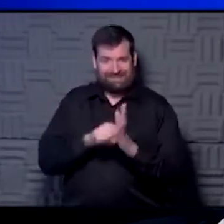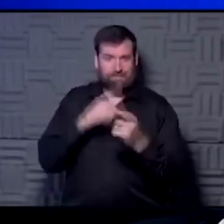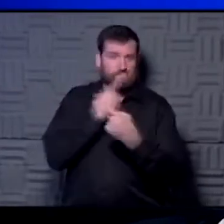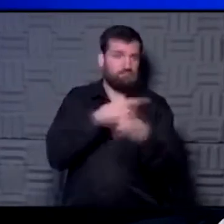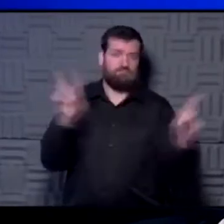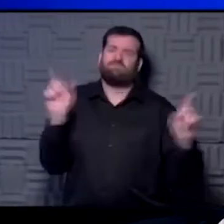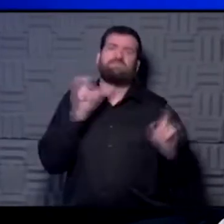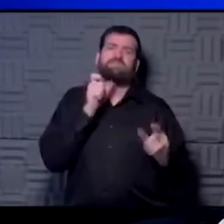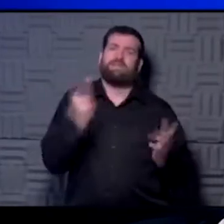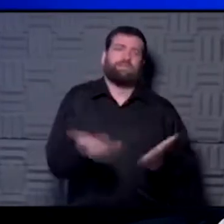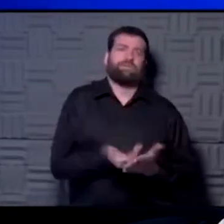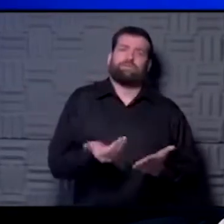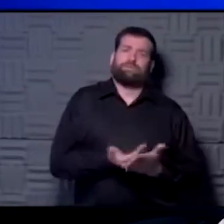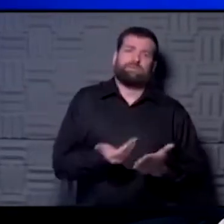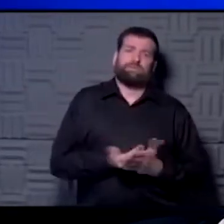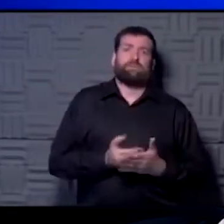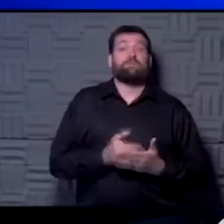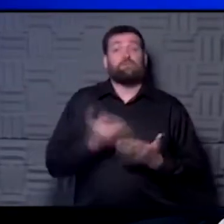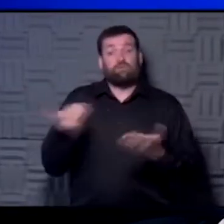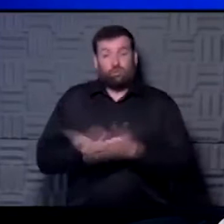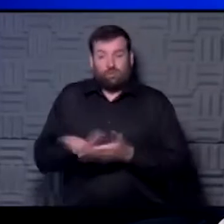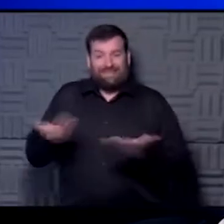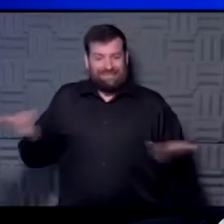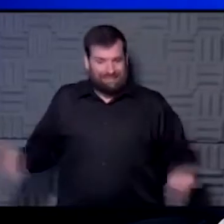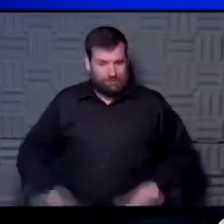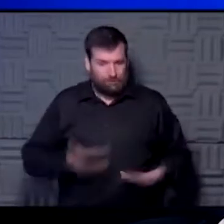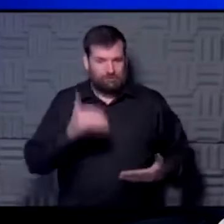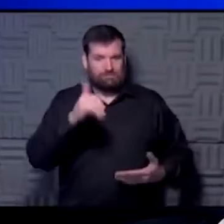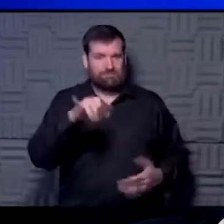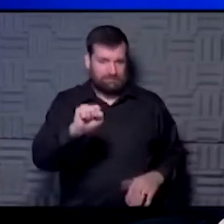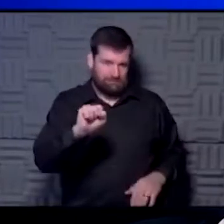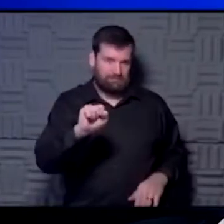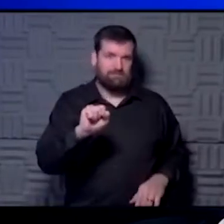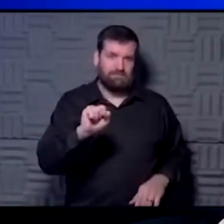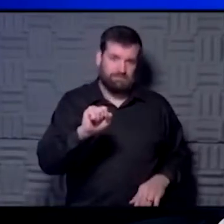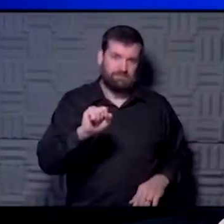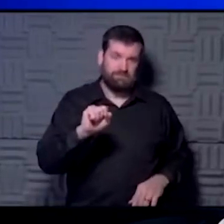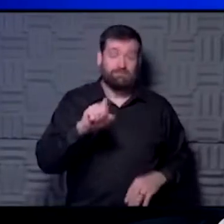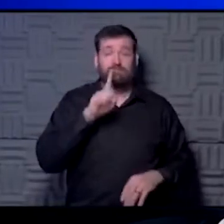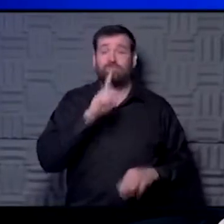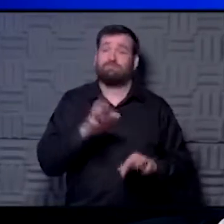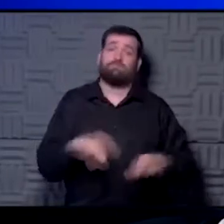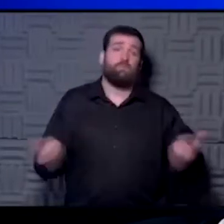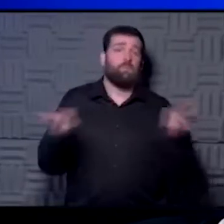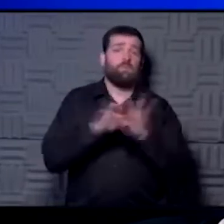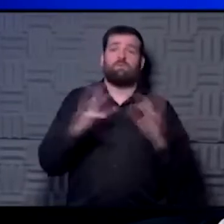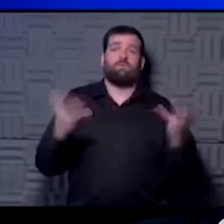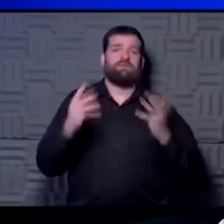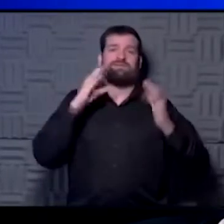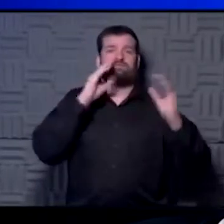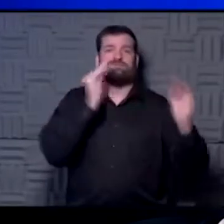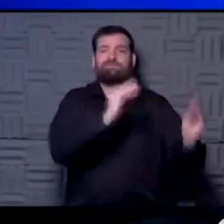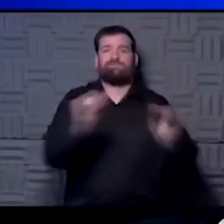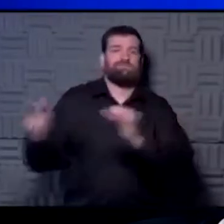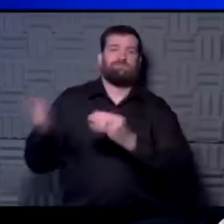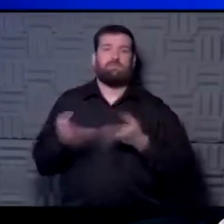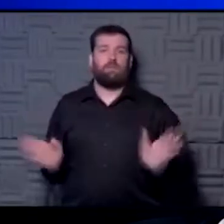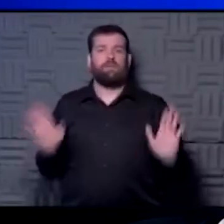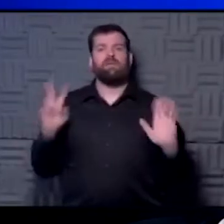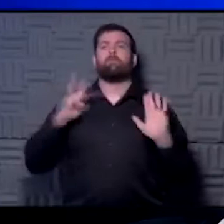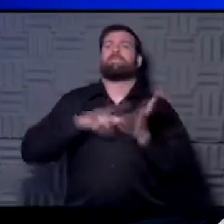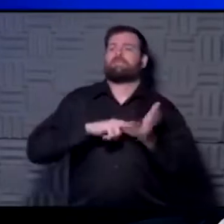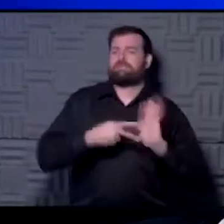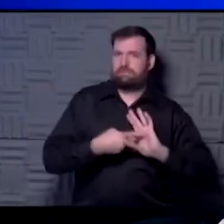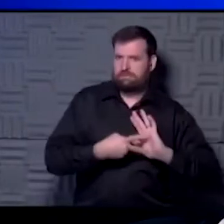isn't really a novel concept. It's novel to us. And I think the real key is educating public about what it